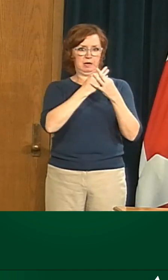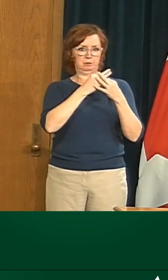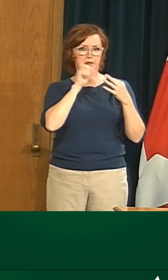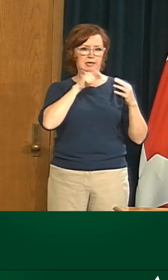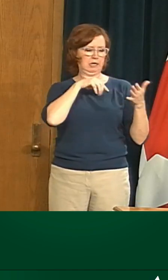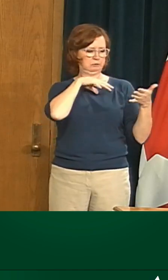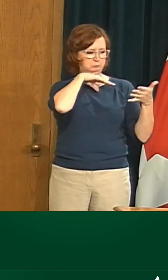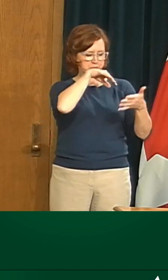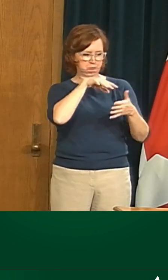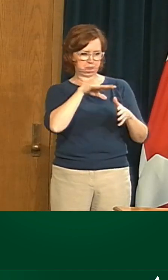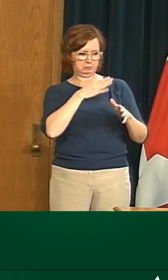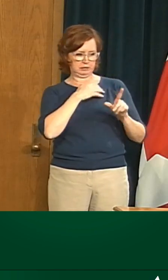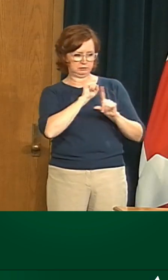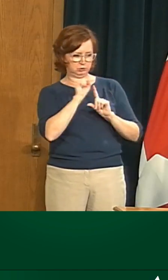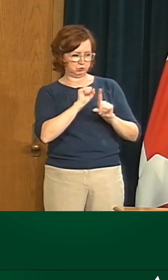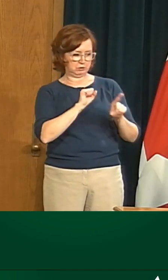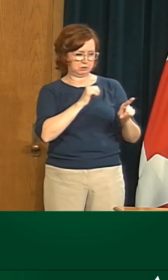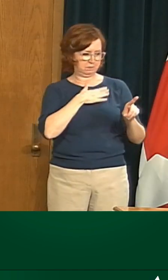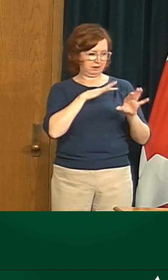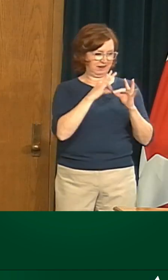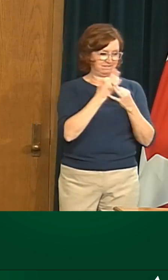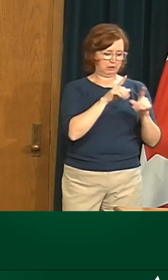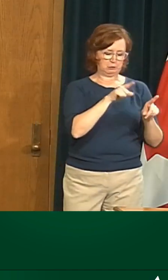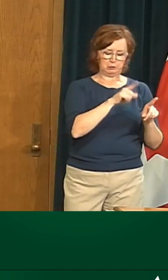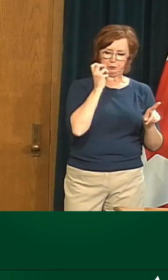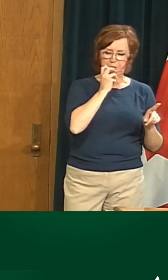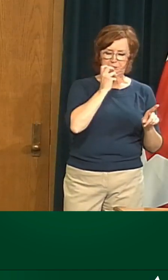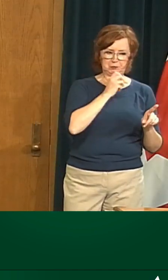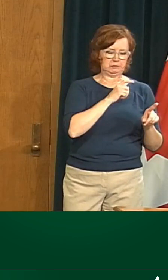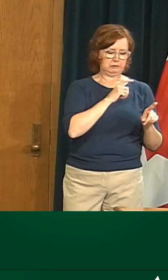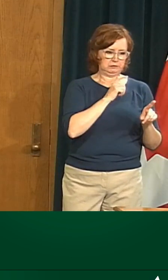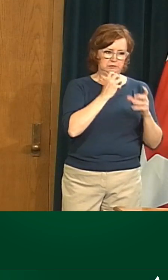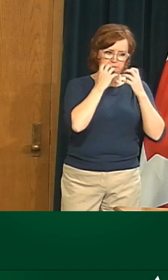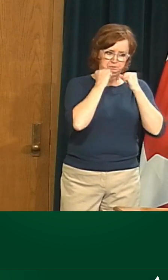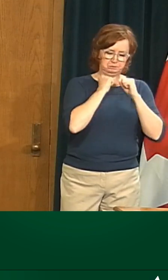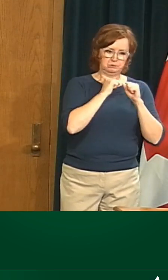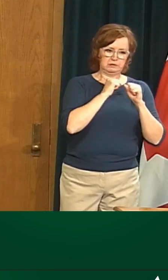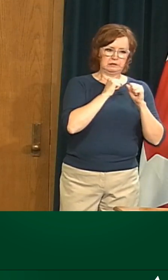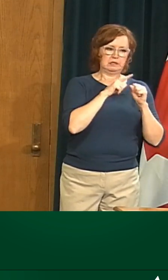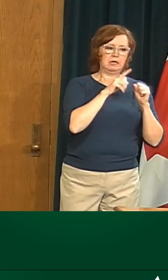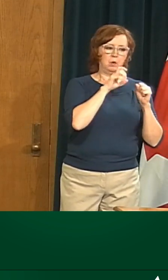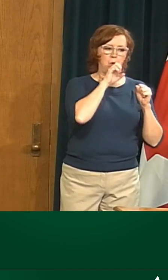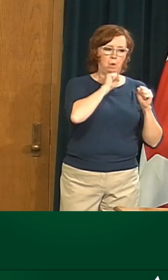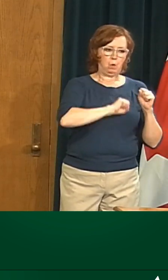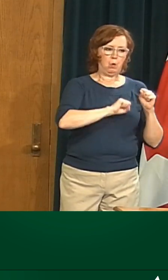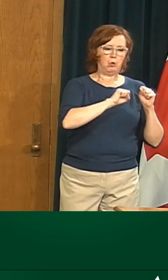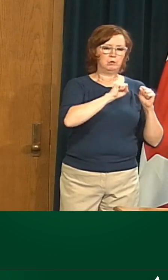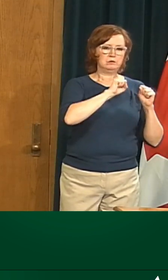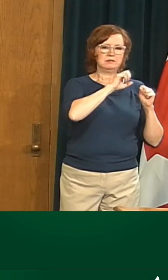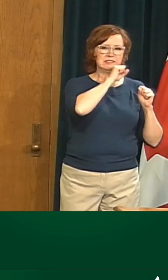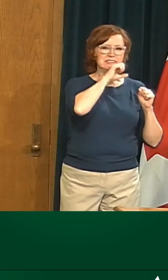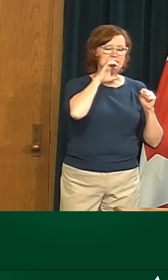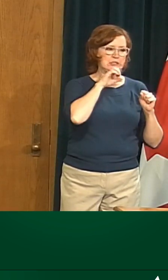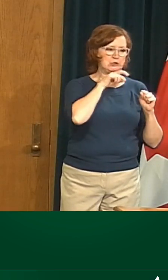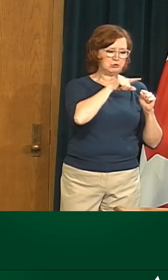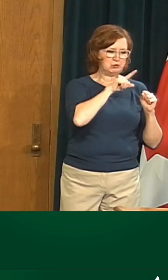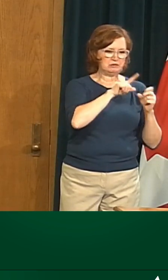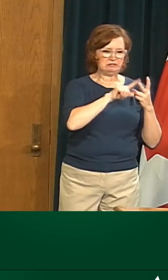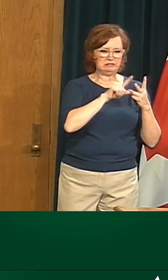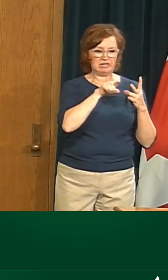have a family member who is at higher risk, either because of age or underlying health conditions? I think certainly all of us, as we are